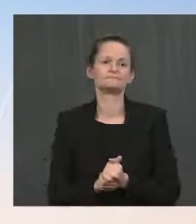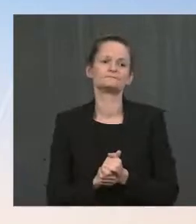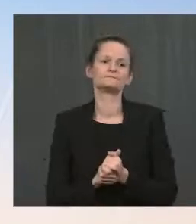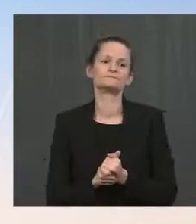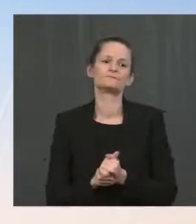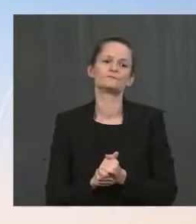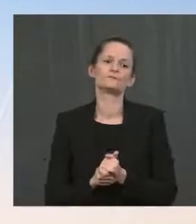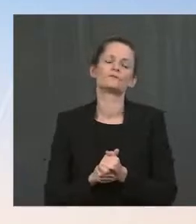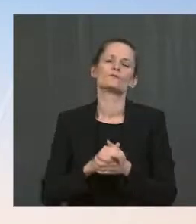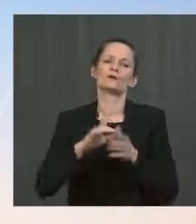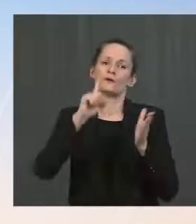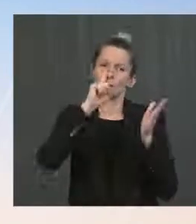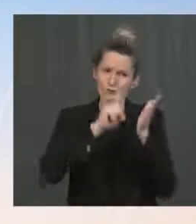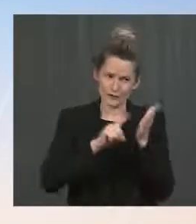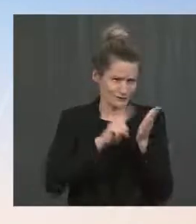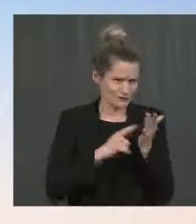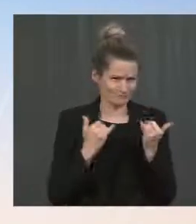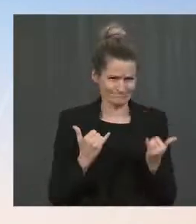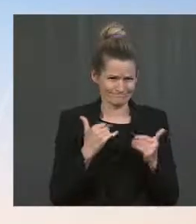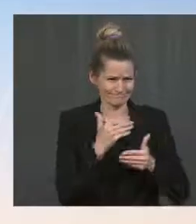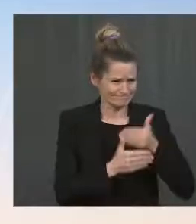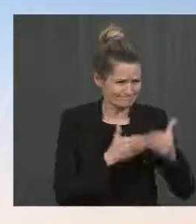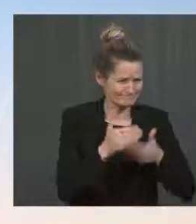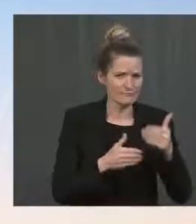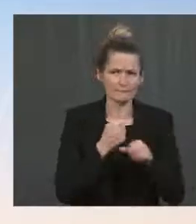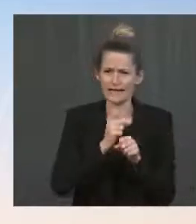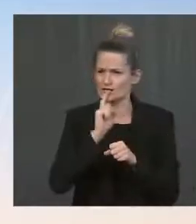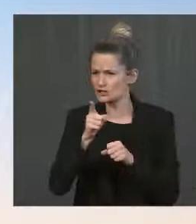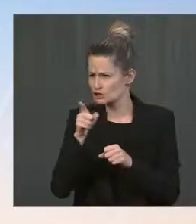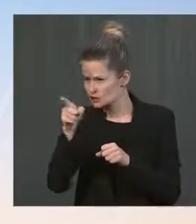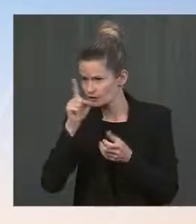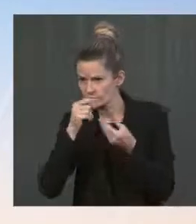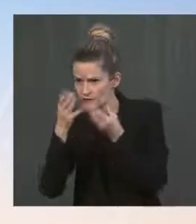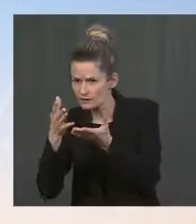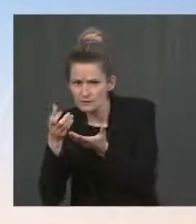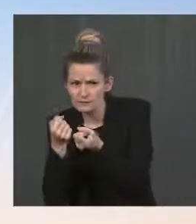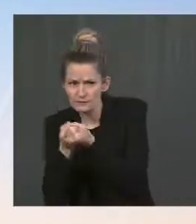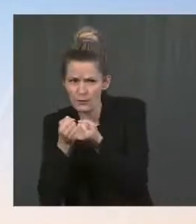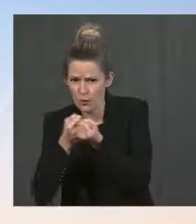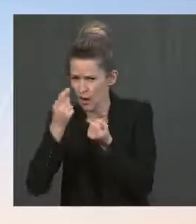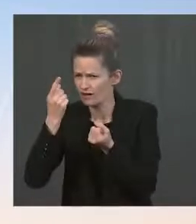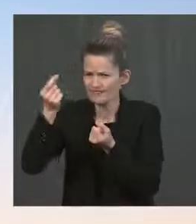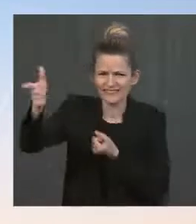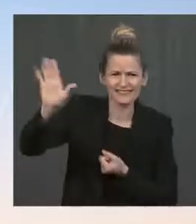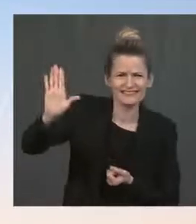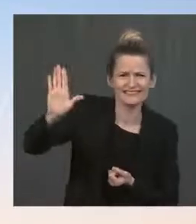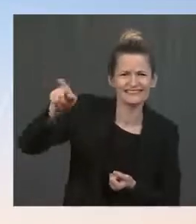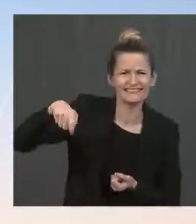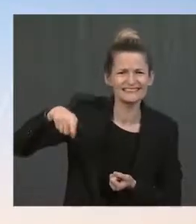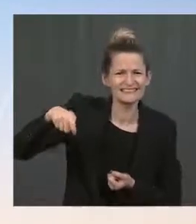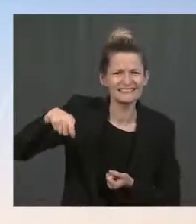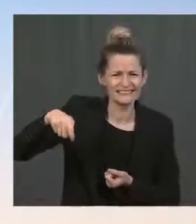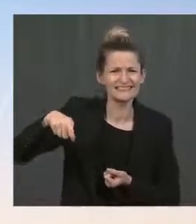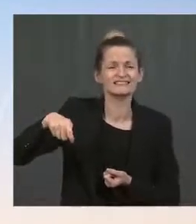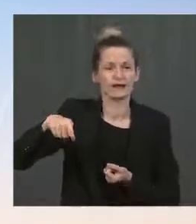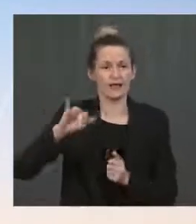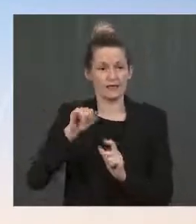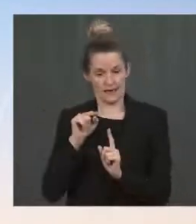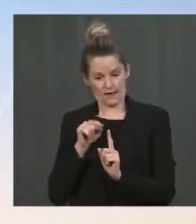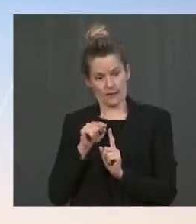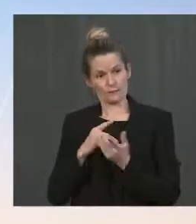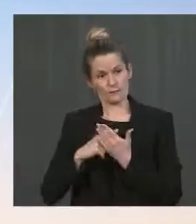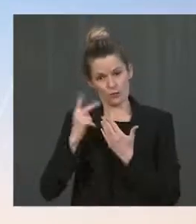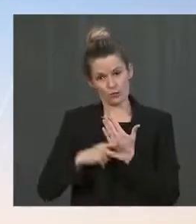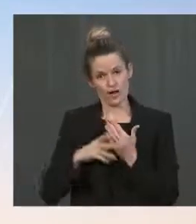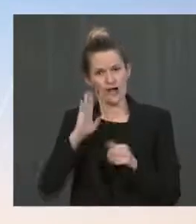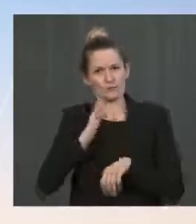as well as making sure that we continue to look for ways to make the system more resilient, are steps that we're taking pursuant to the President's